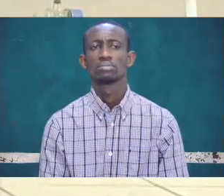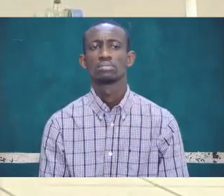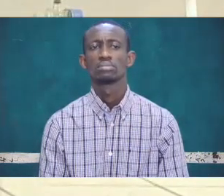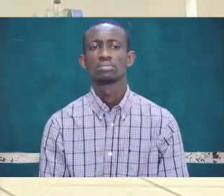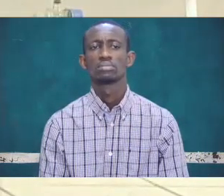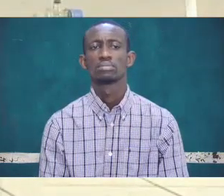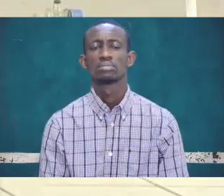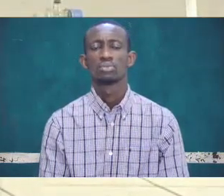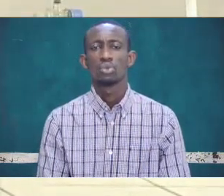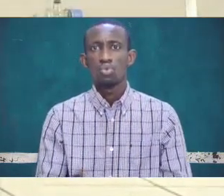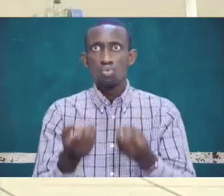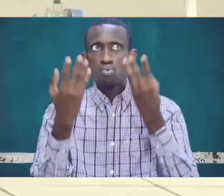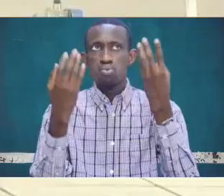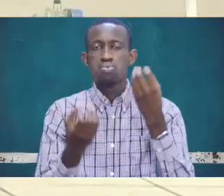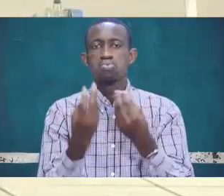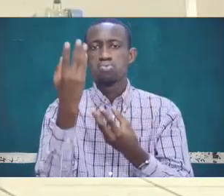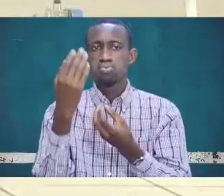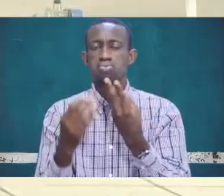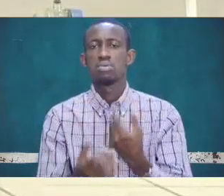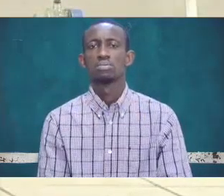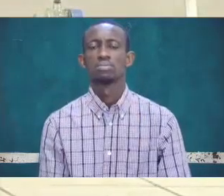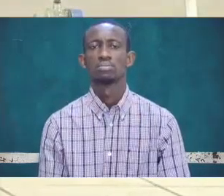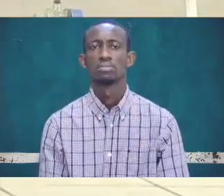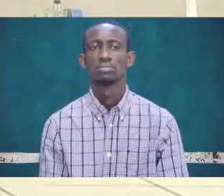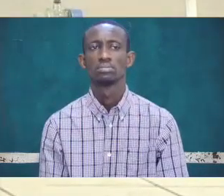The fumes are coming up, maybe for